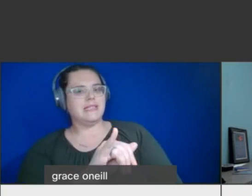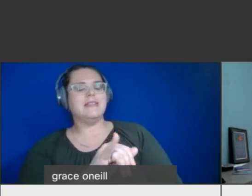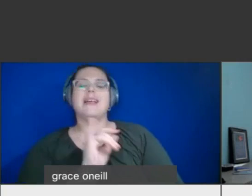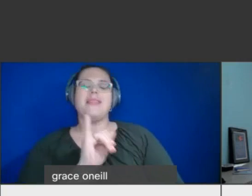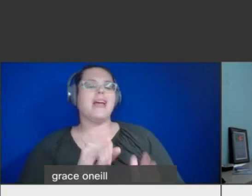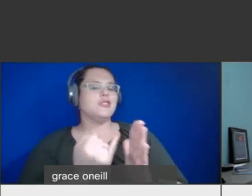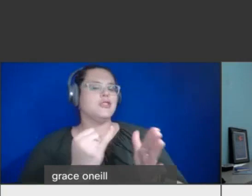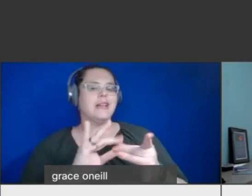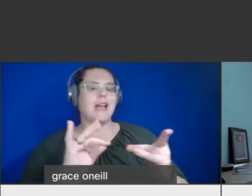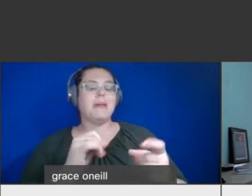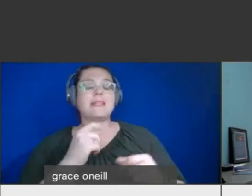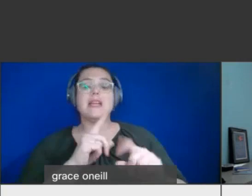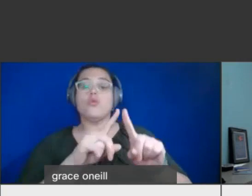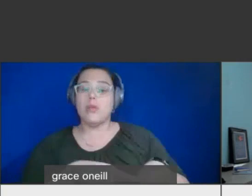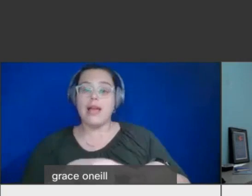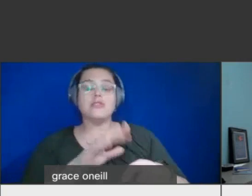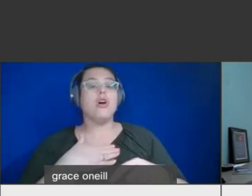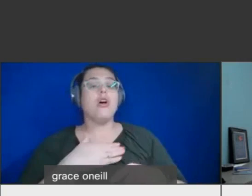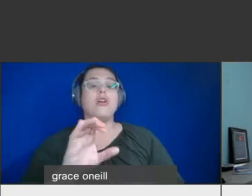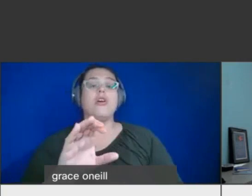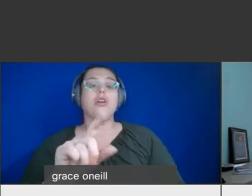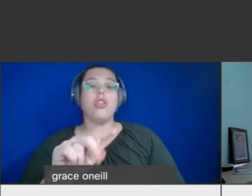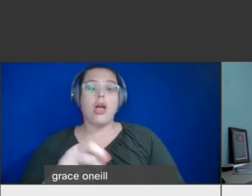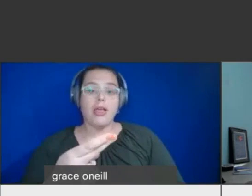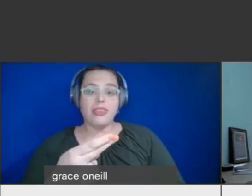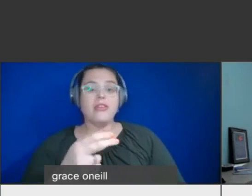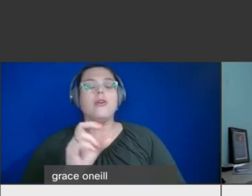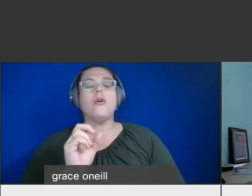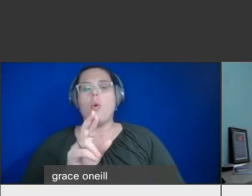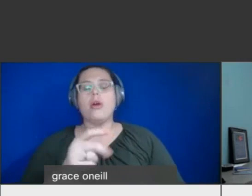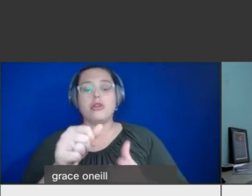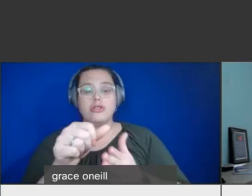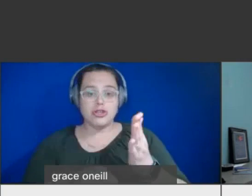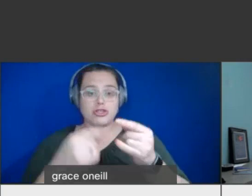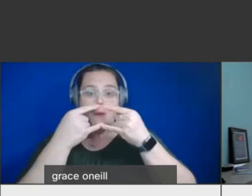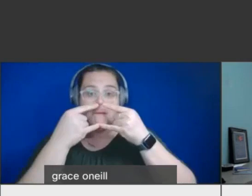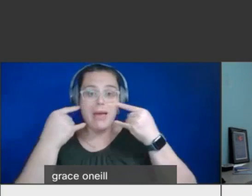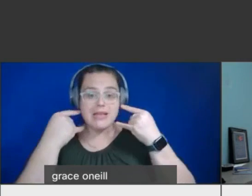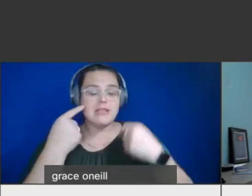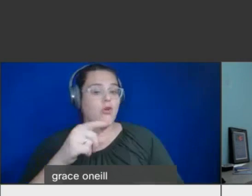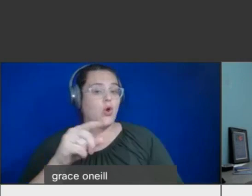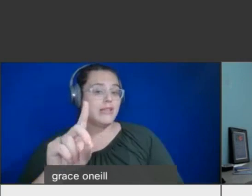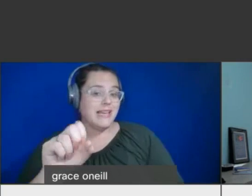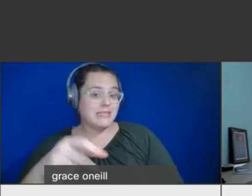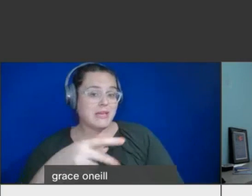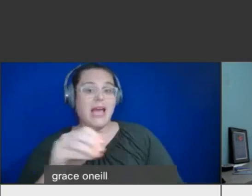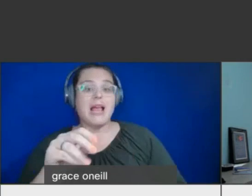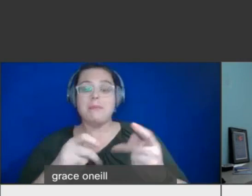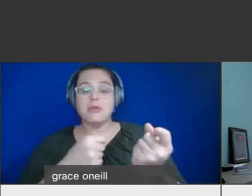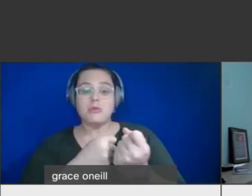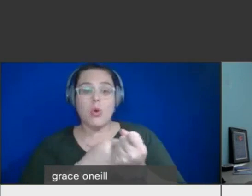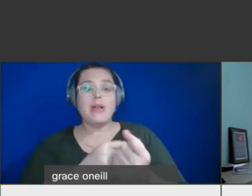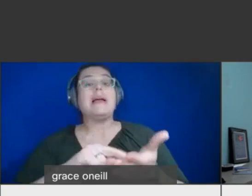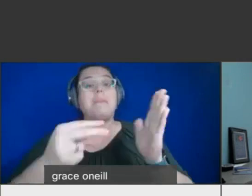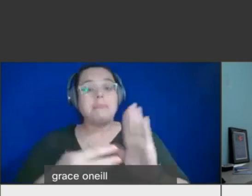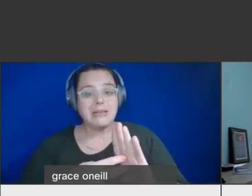Reliance on cloth or surgical masks for people supported and their DSP means greater risk of